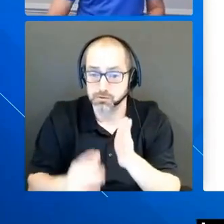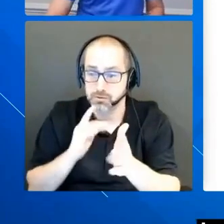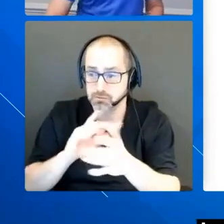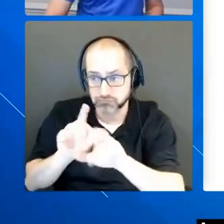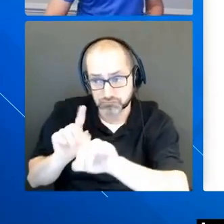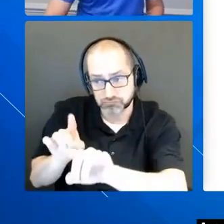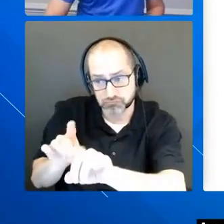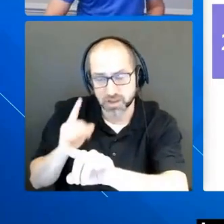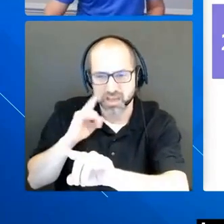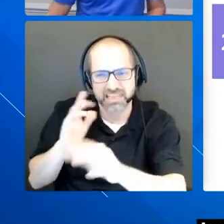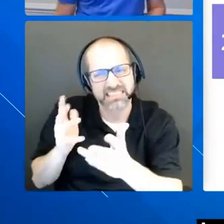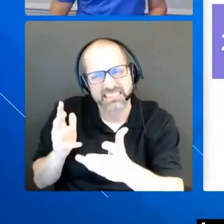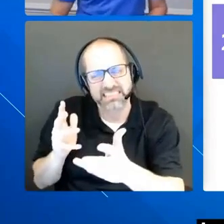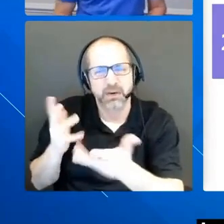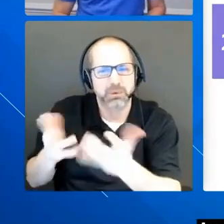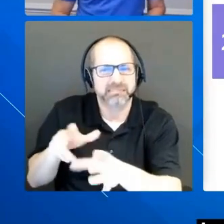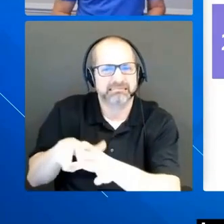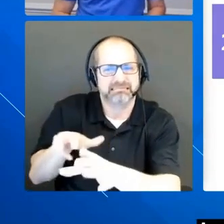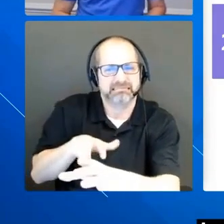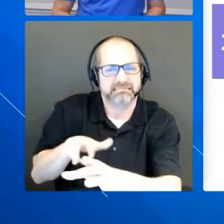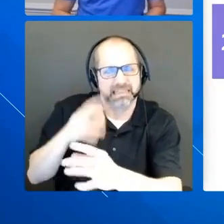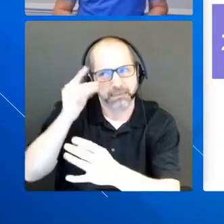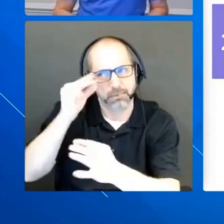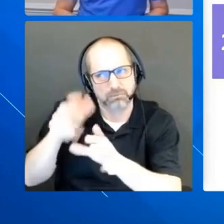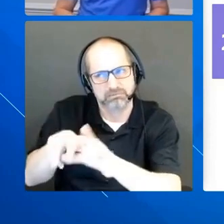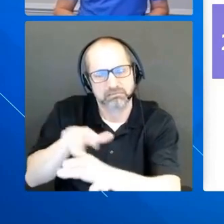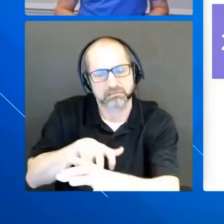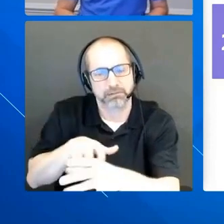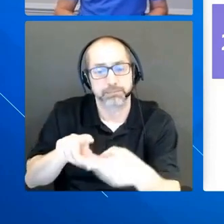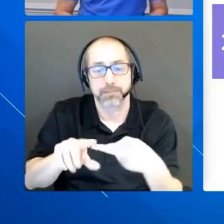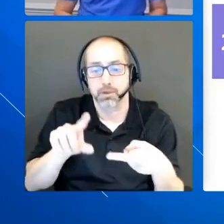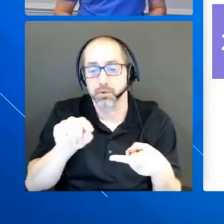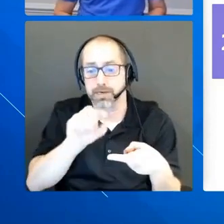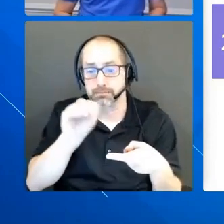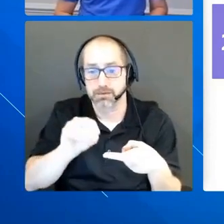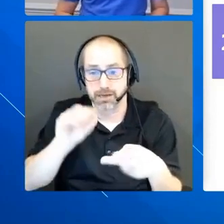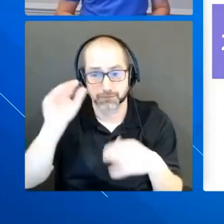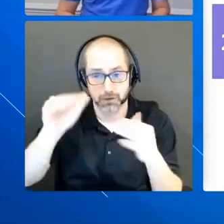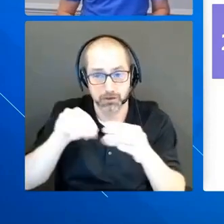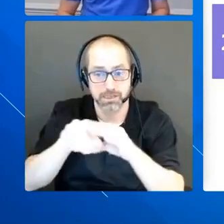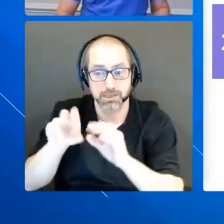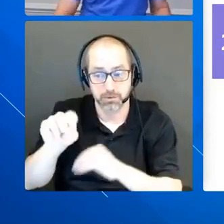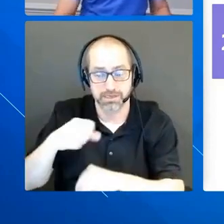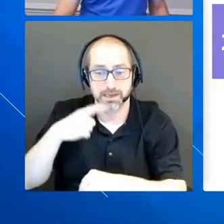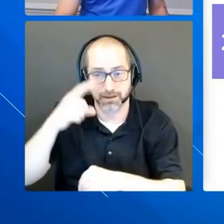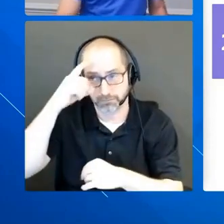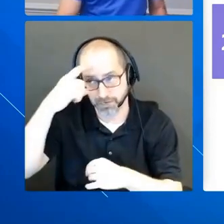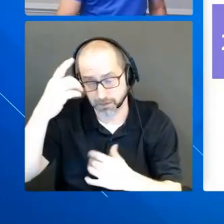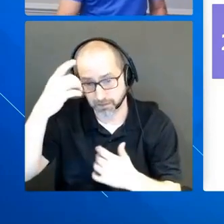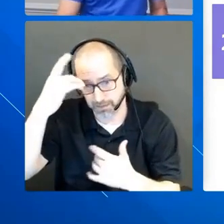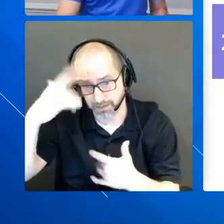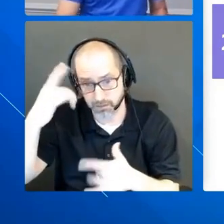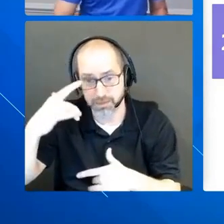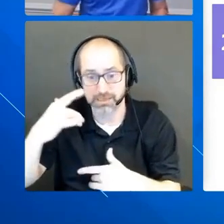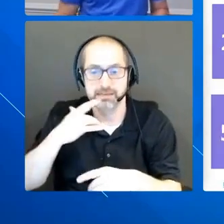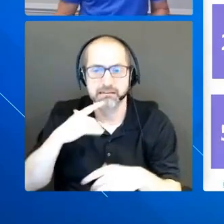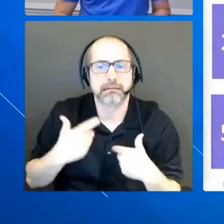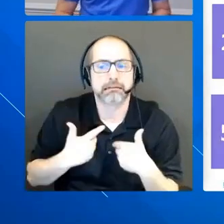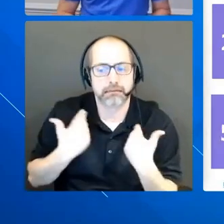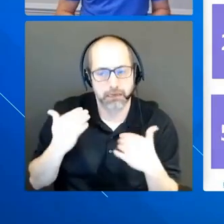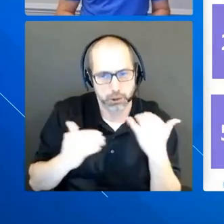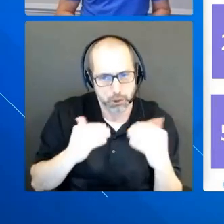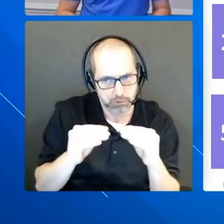in the past 6 months. 20% of adults in the US live with mental illness. Young adults are disproportionately affected.